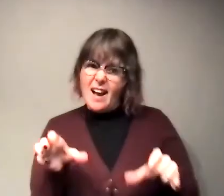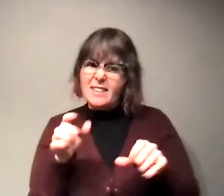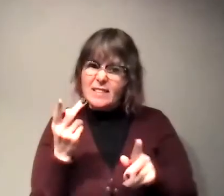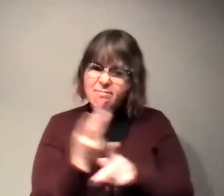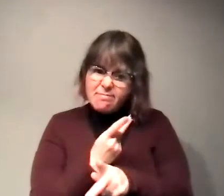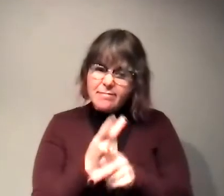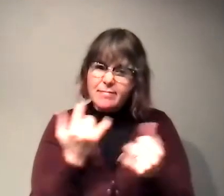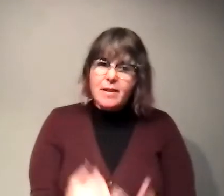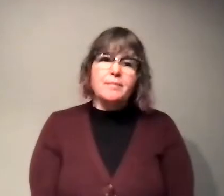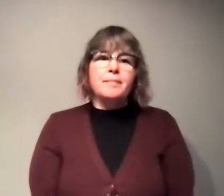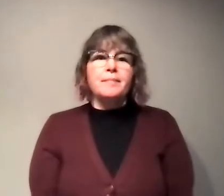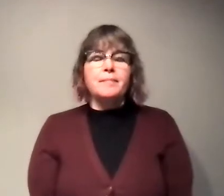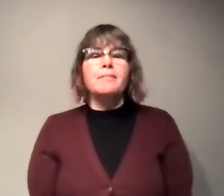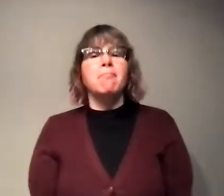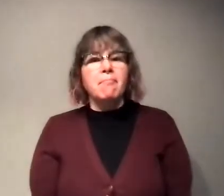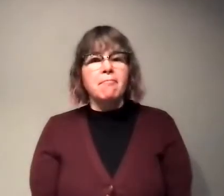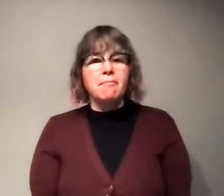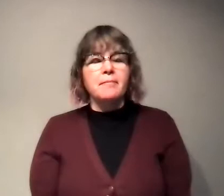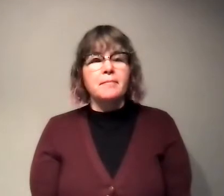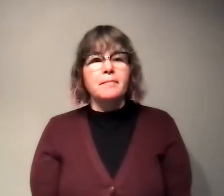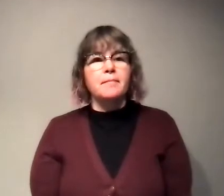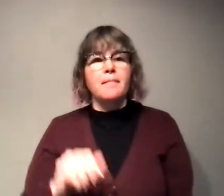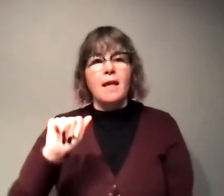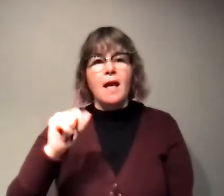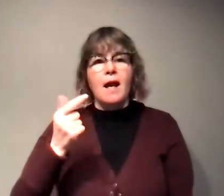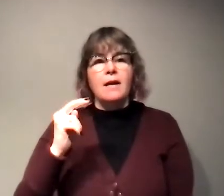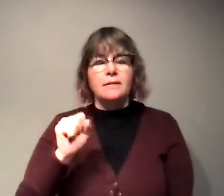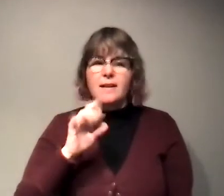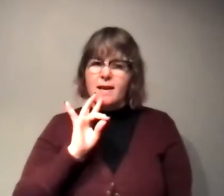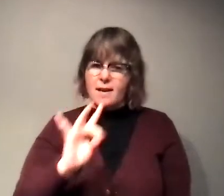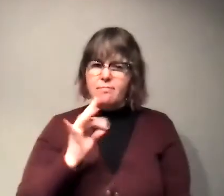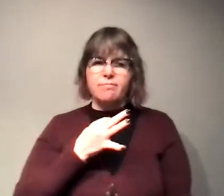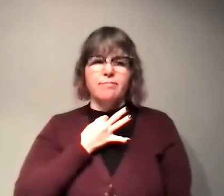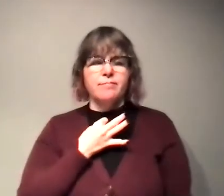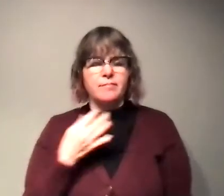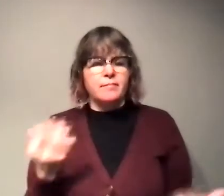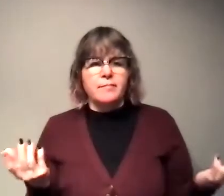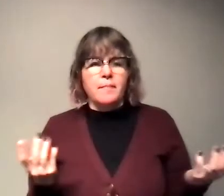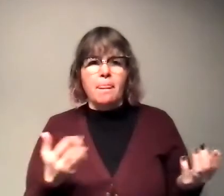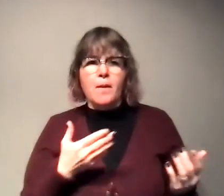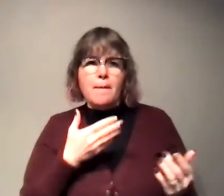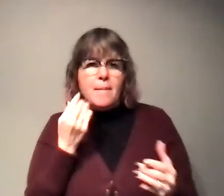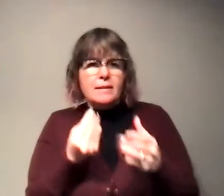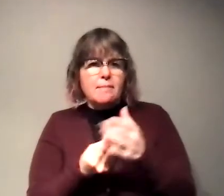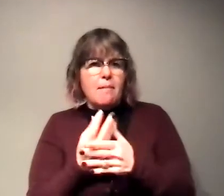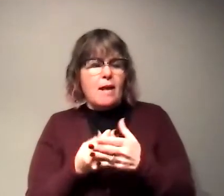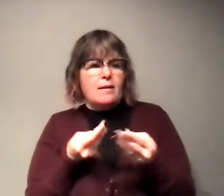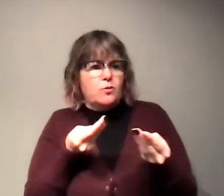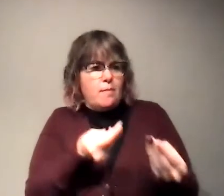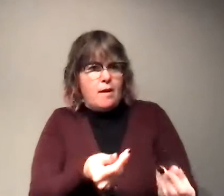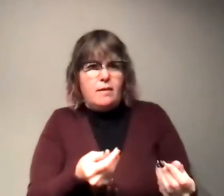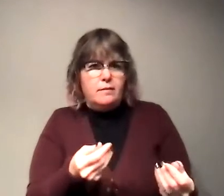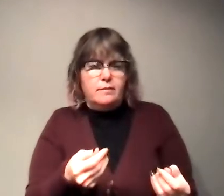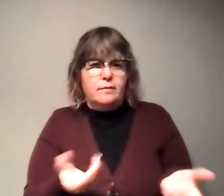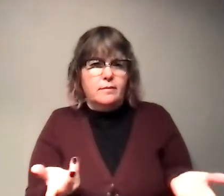time. Sounds good. Agnes, age 8, wants to know, what are some of the best plants to plant for a river area?